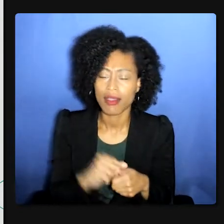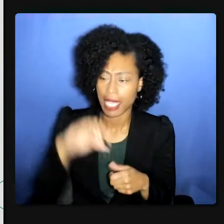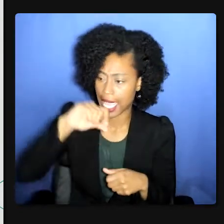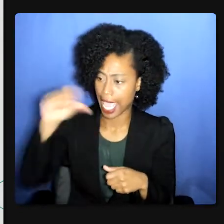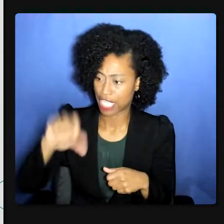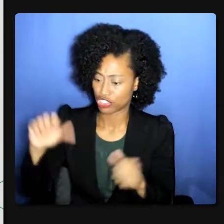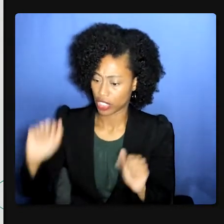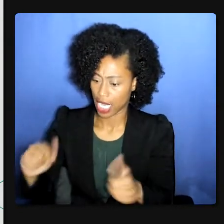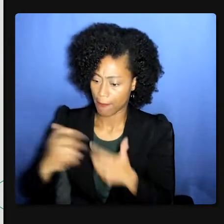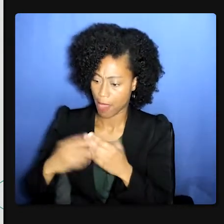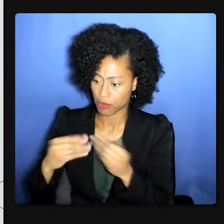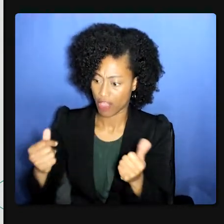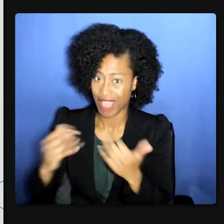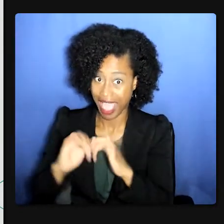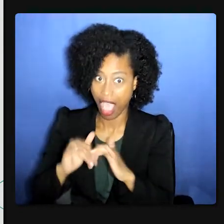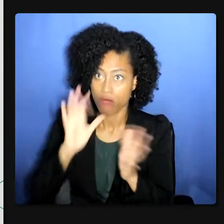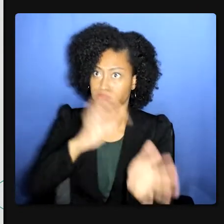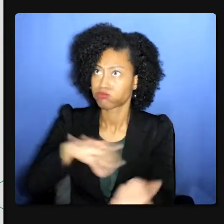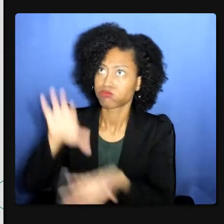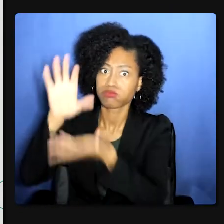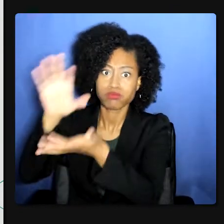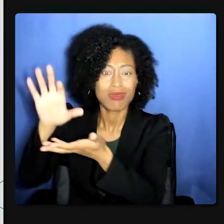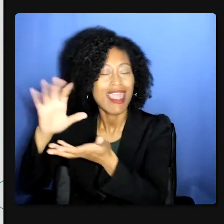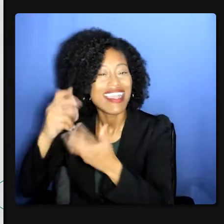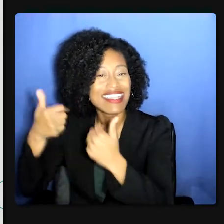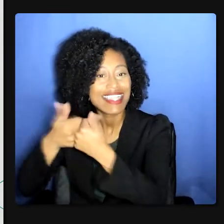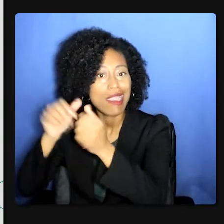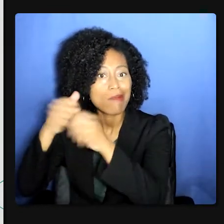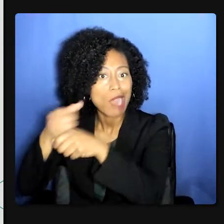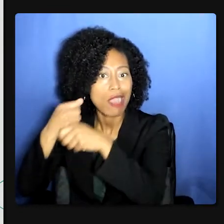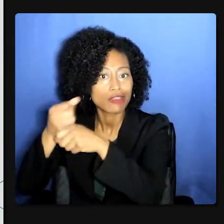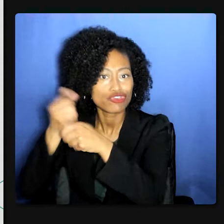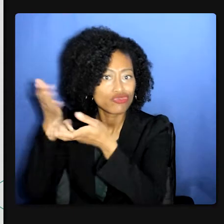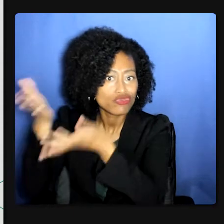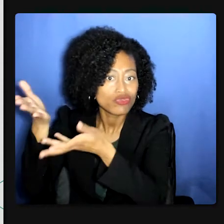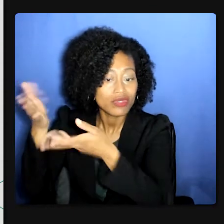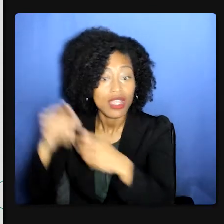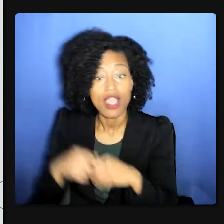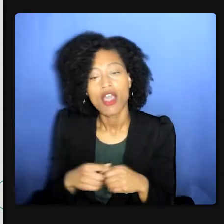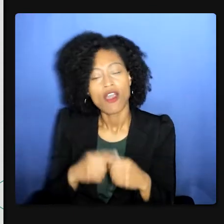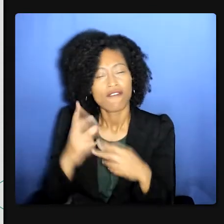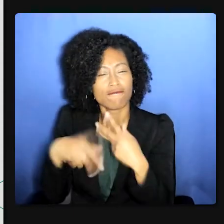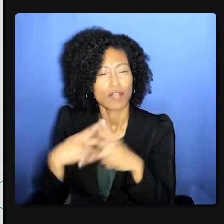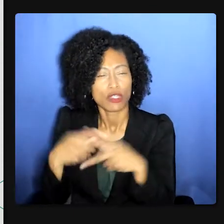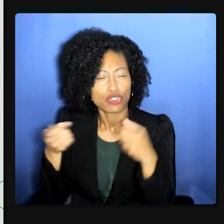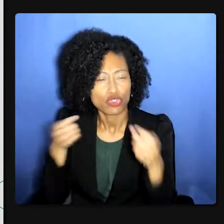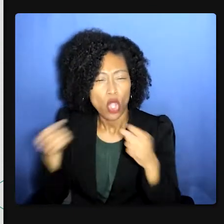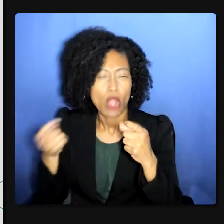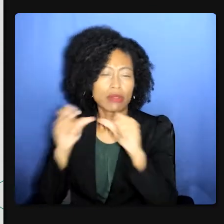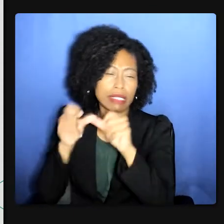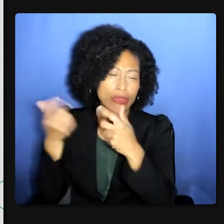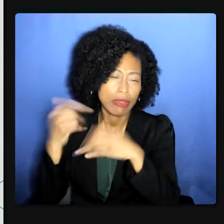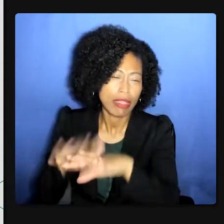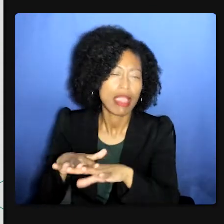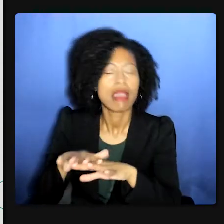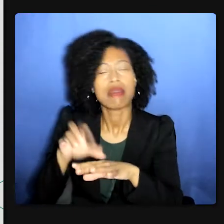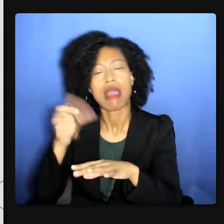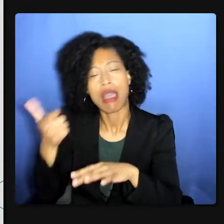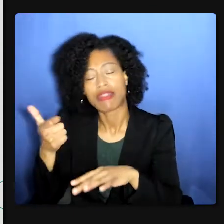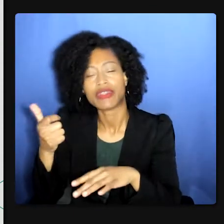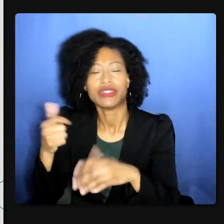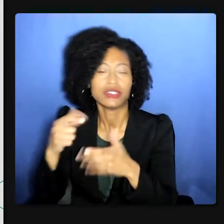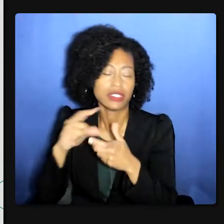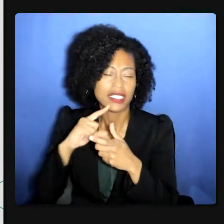these problems with game production in the cloud, specifically for version control in continuous integration and continuous delivery systems,